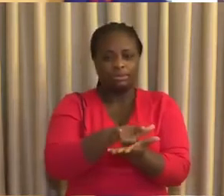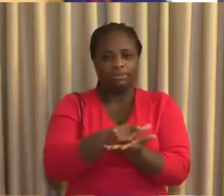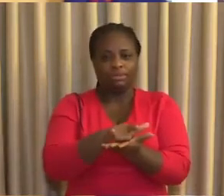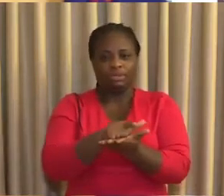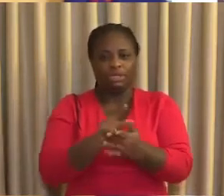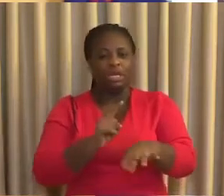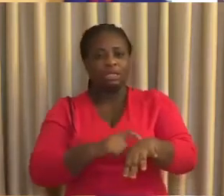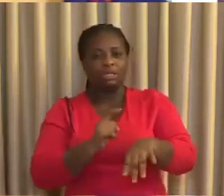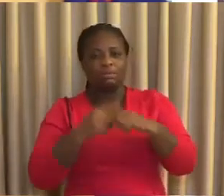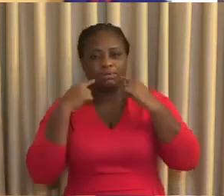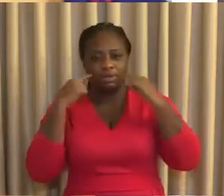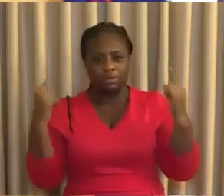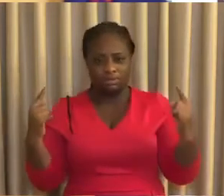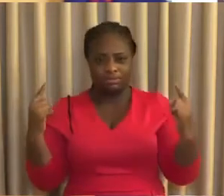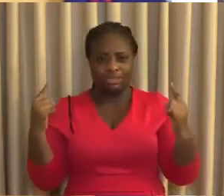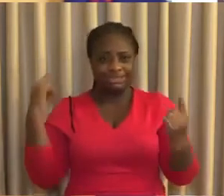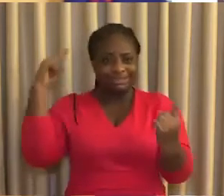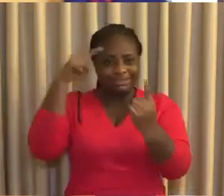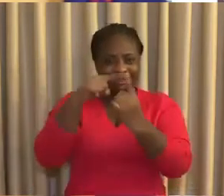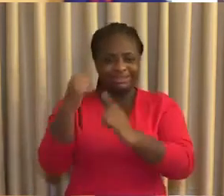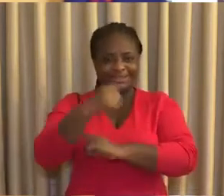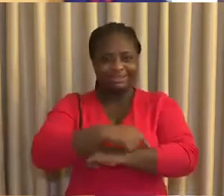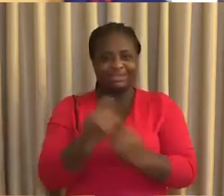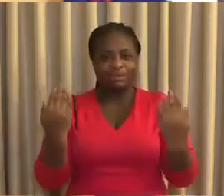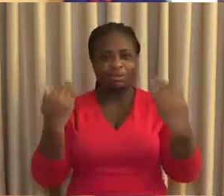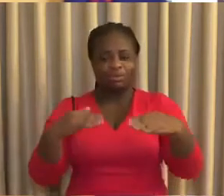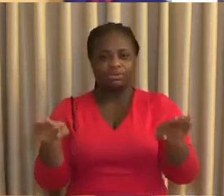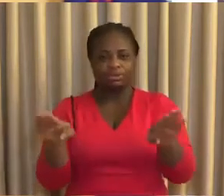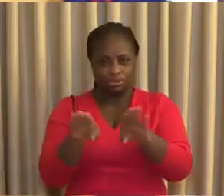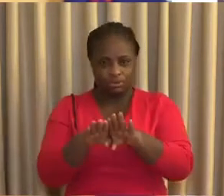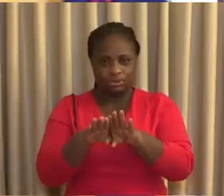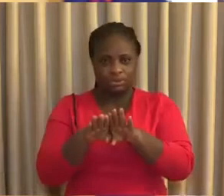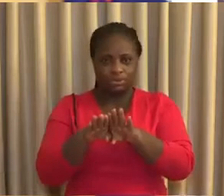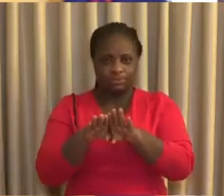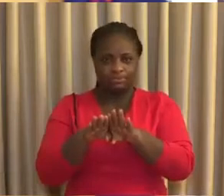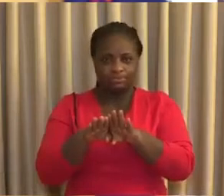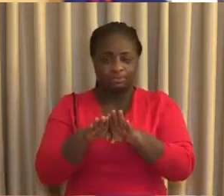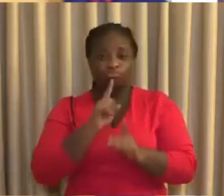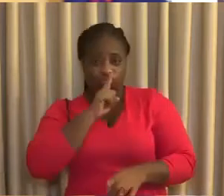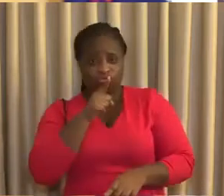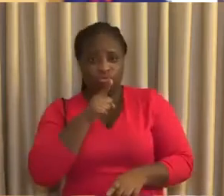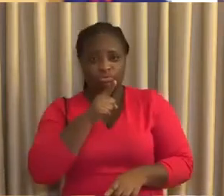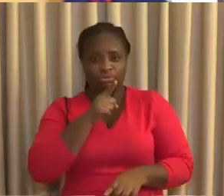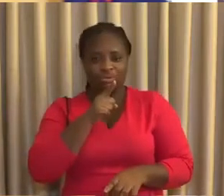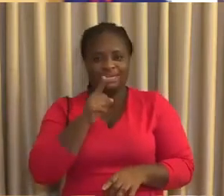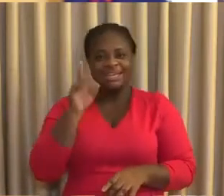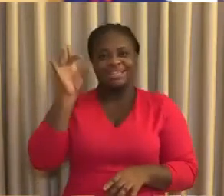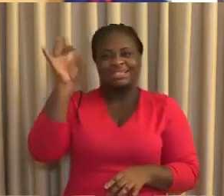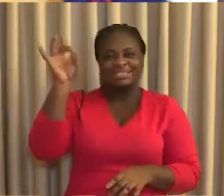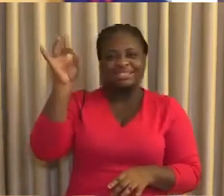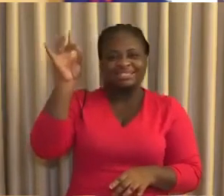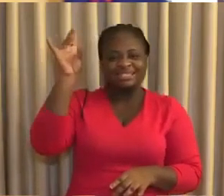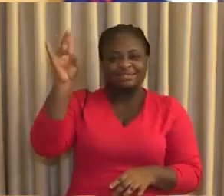the time of the announcement till the day the borders were closed. Indeed, 78 of